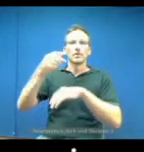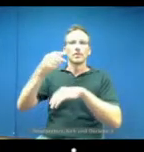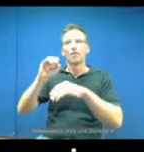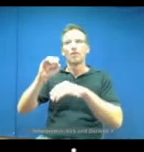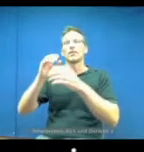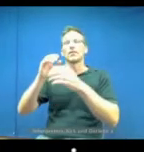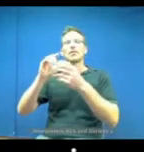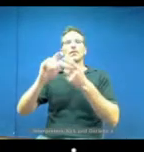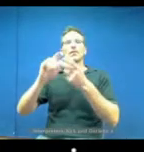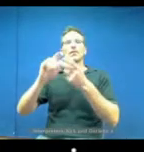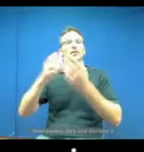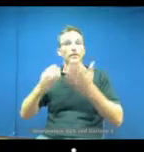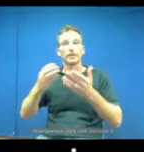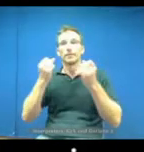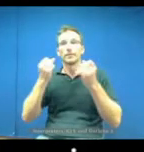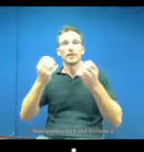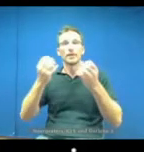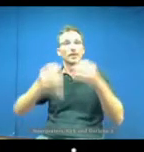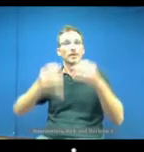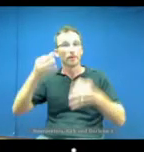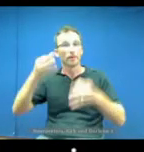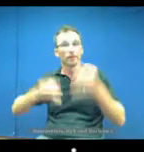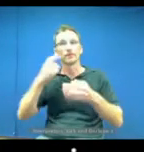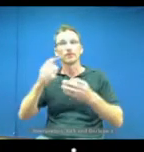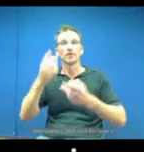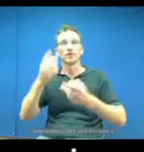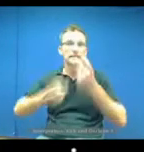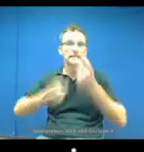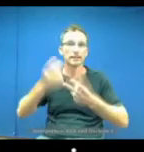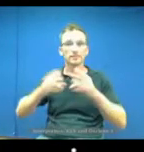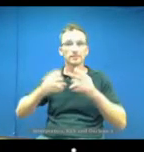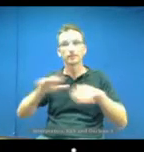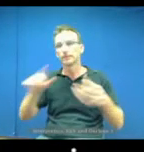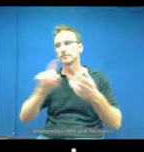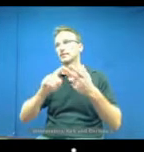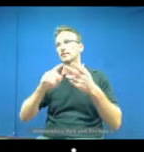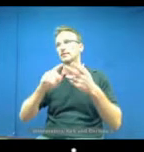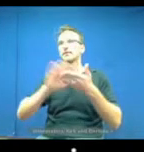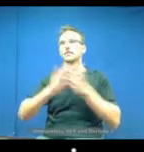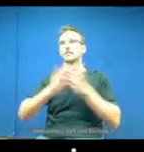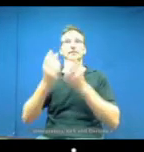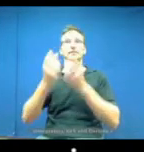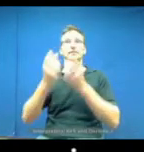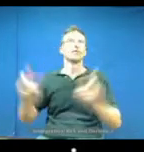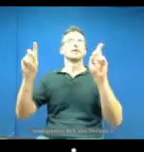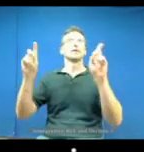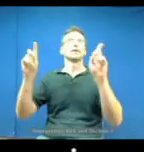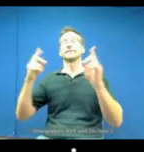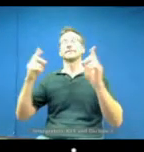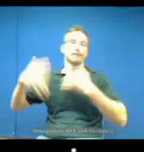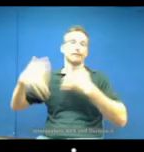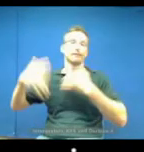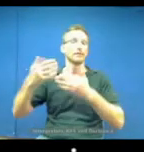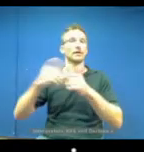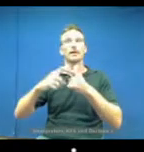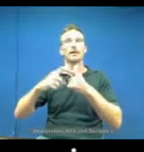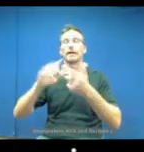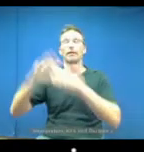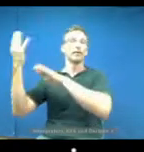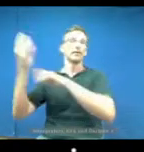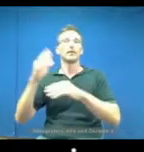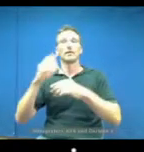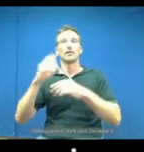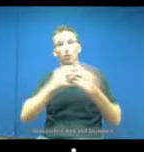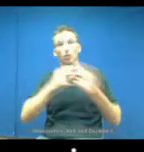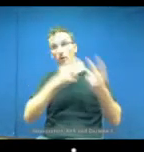and visitation proceedings, and if it became a divorce, and if there was domestic violence that happened at visitations, case